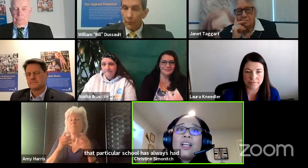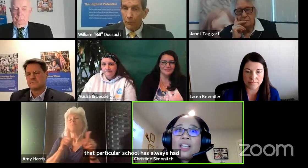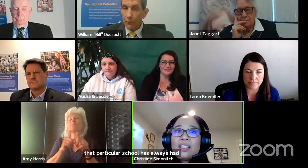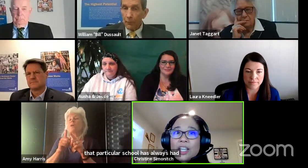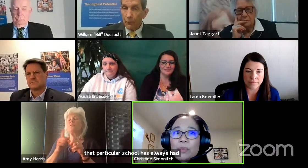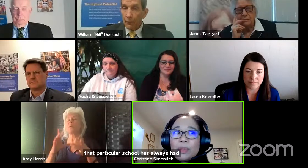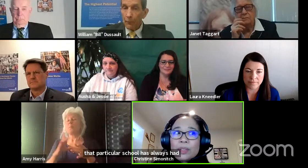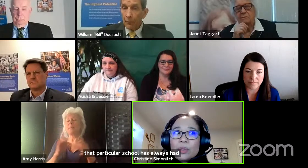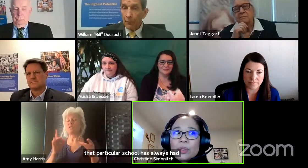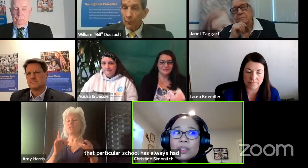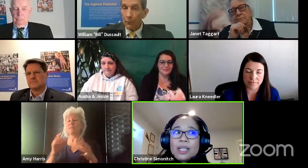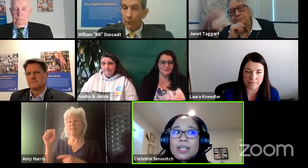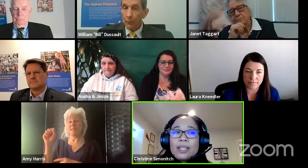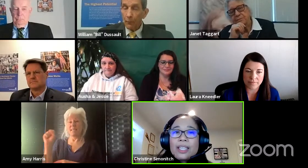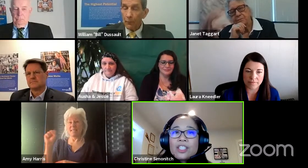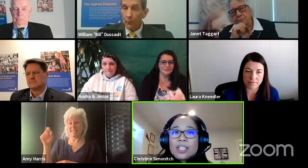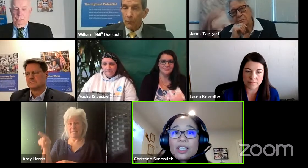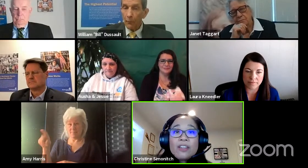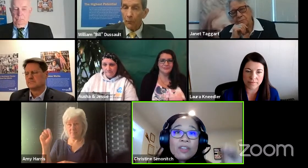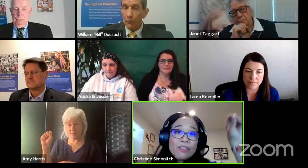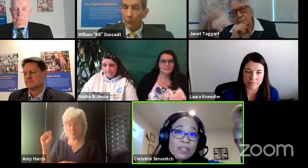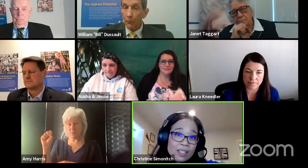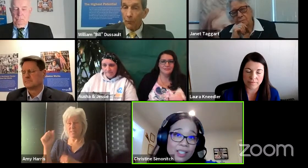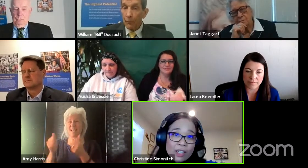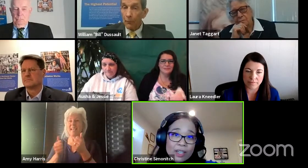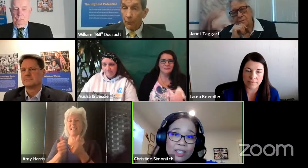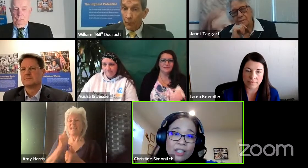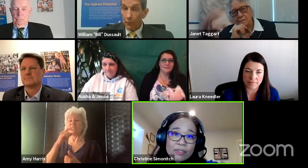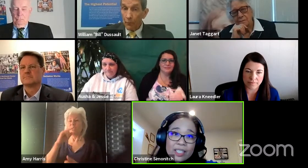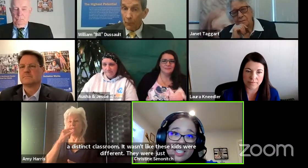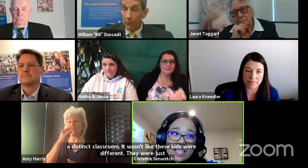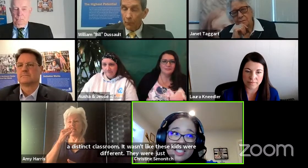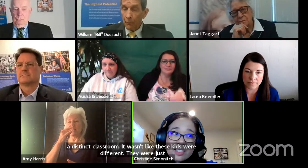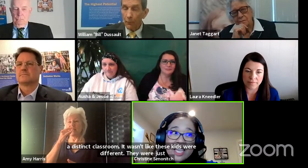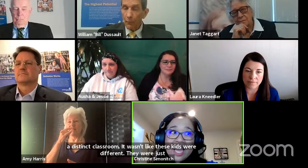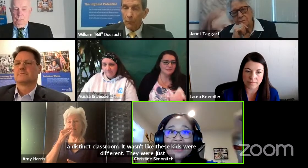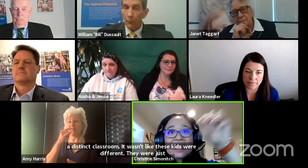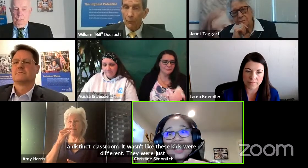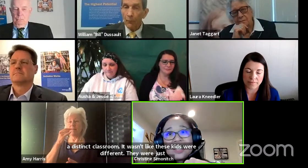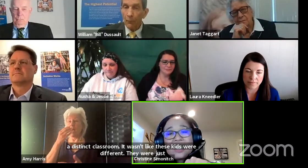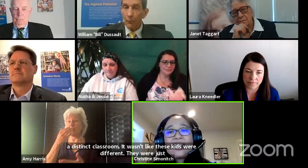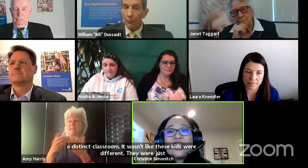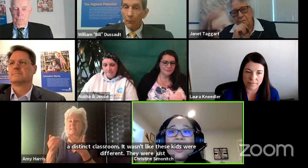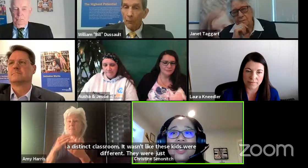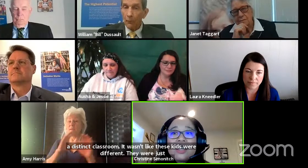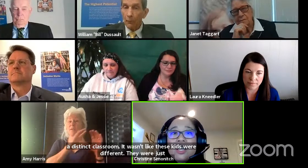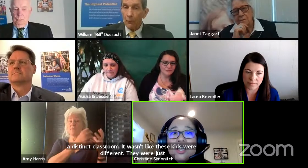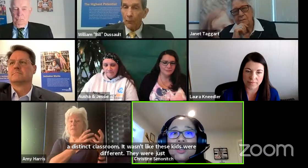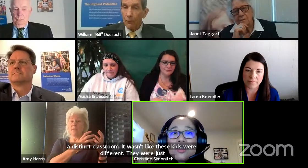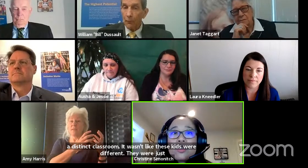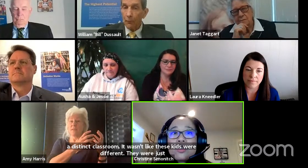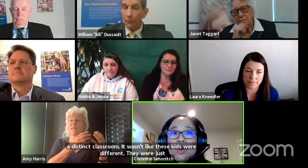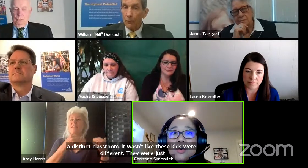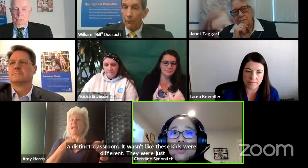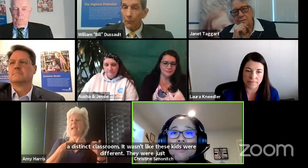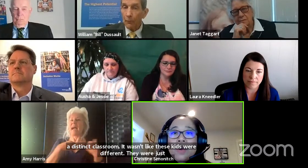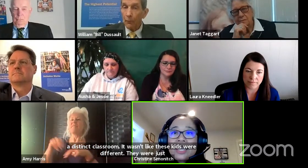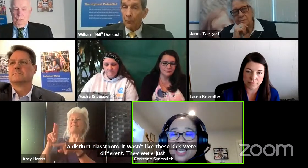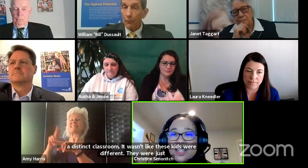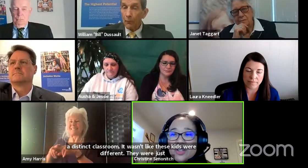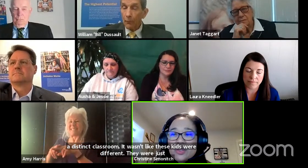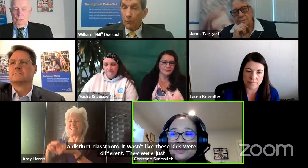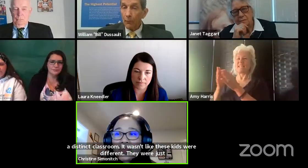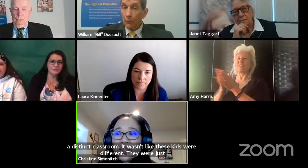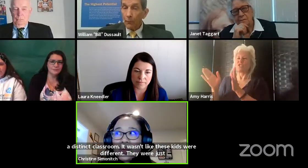is that in Seattle Public Schools, each kid, even if they're in a self-contained class, they have a seat in the gen ed. So